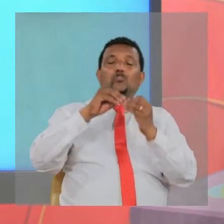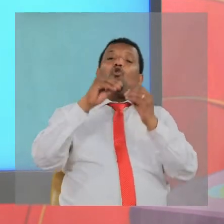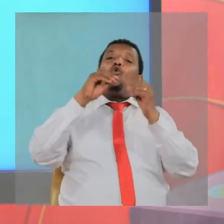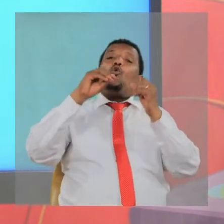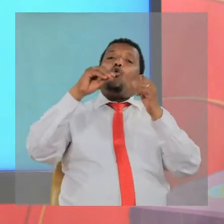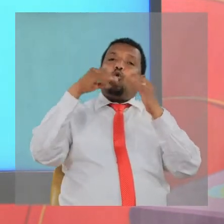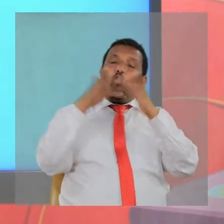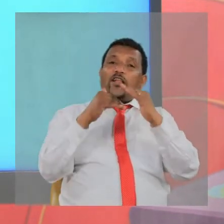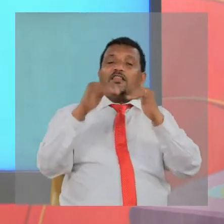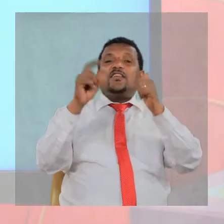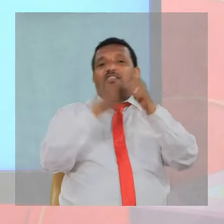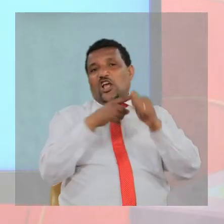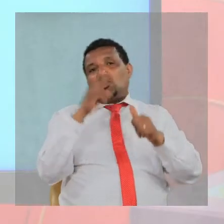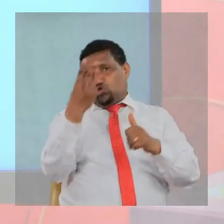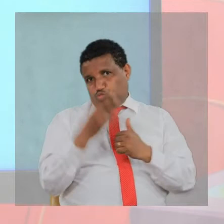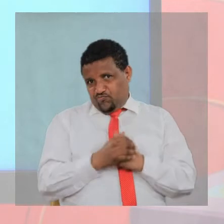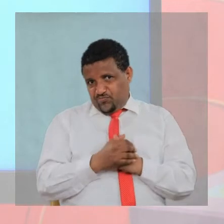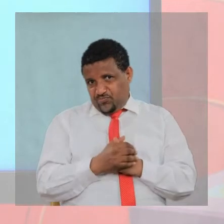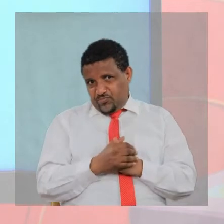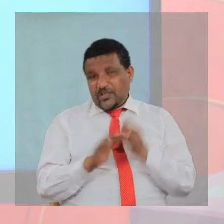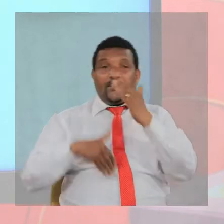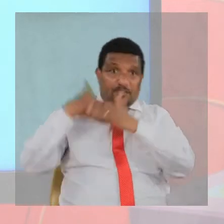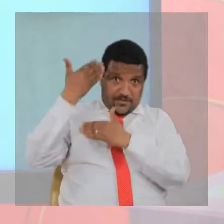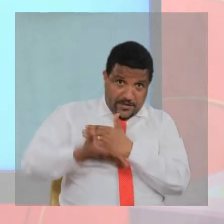is 2, and then